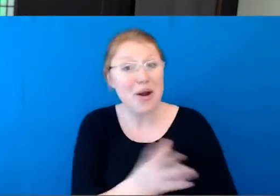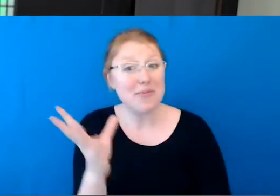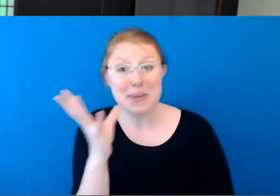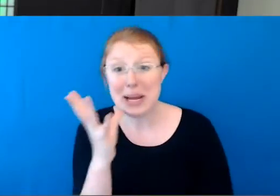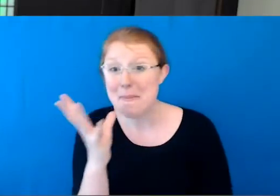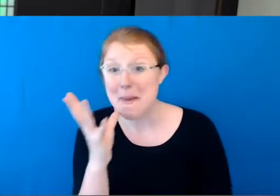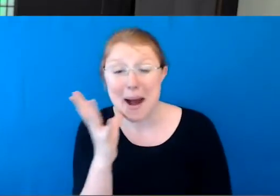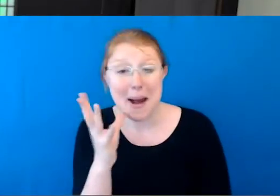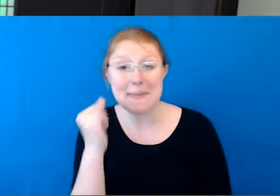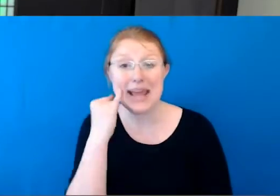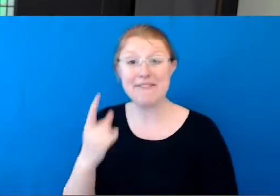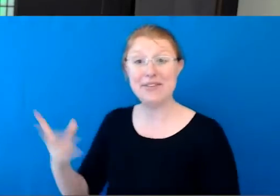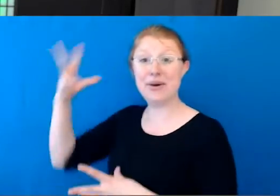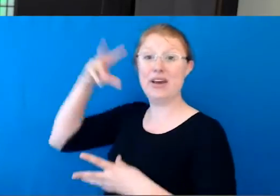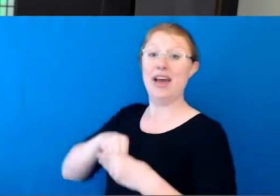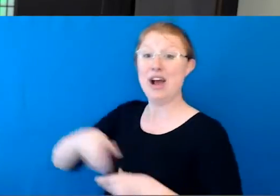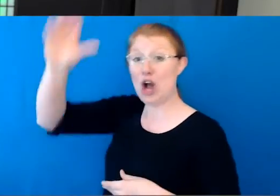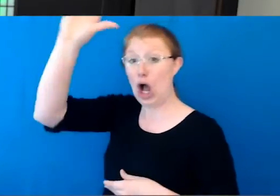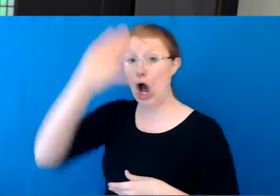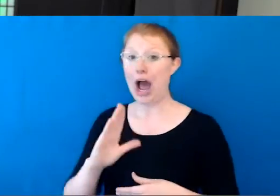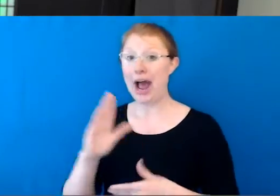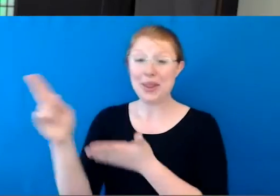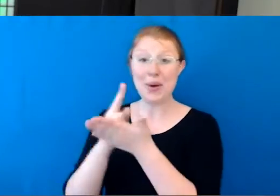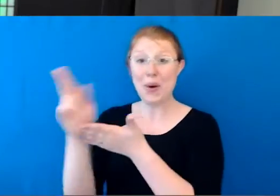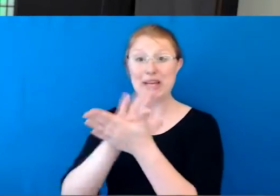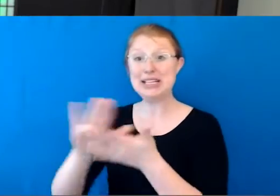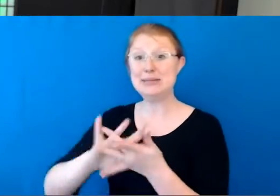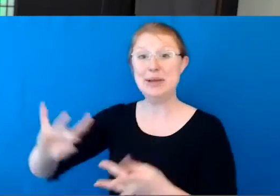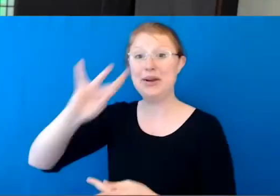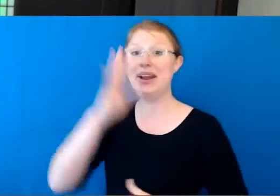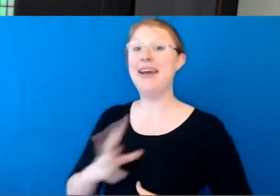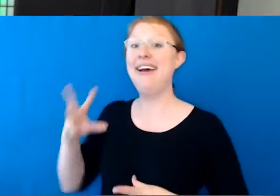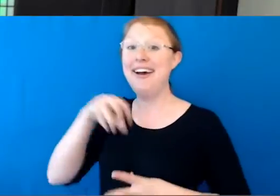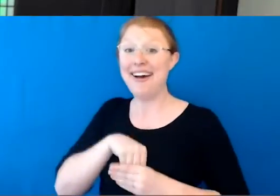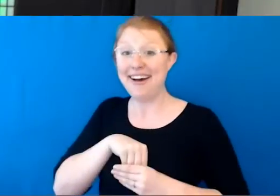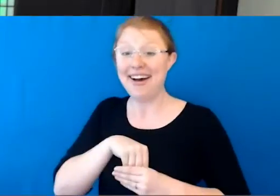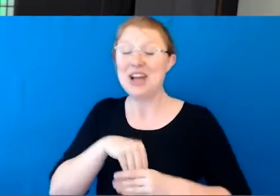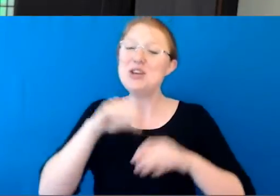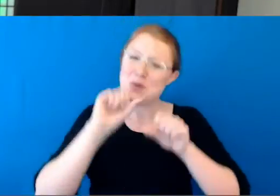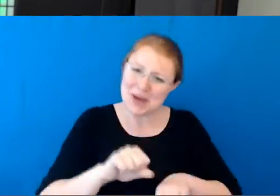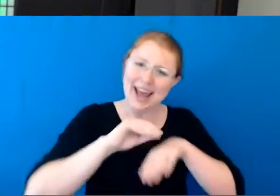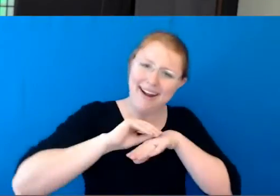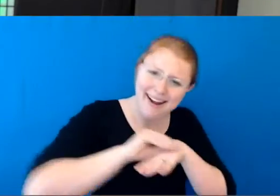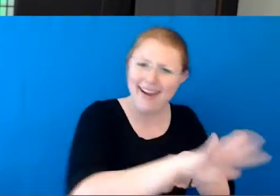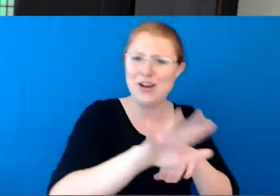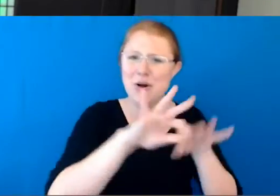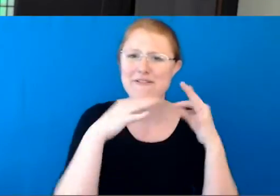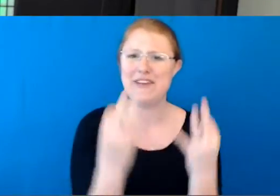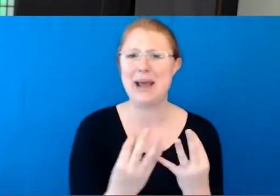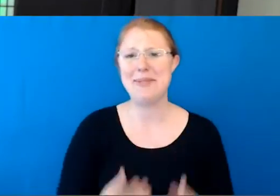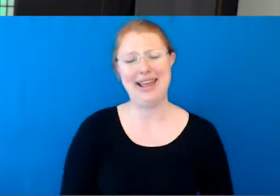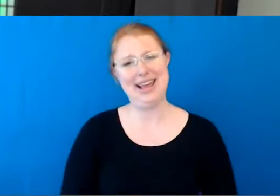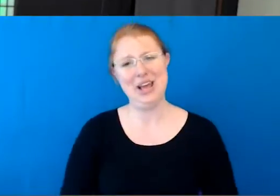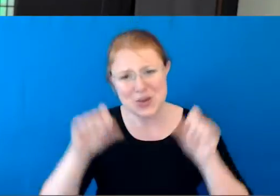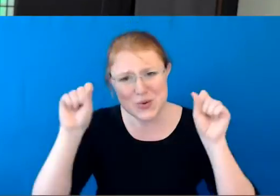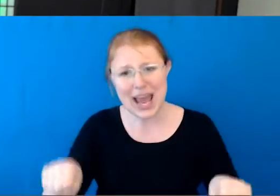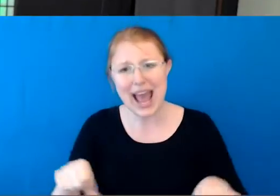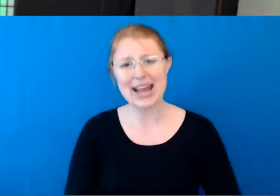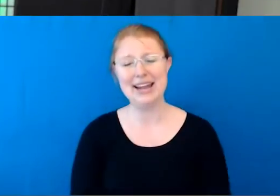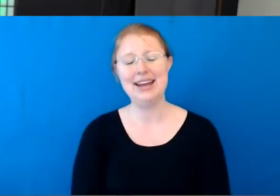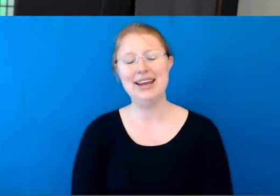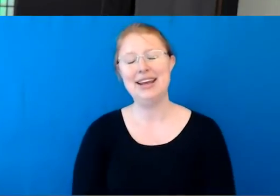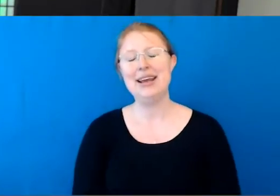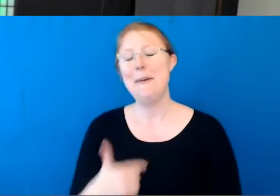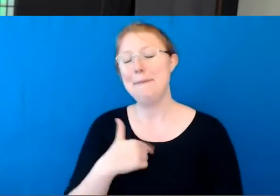the power of being a mom and being a wife rests, because let's face it, women set the tone in the house. Very, very